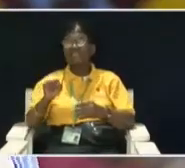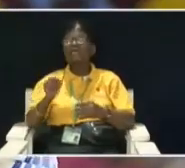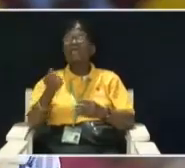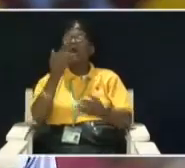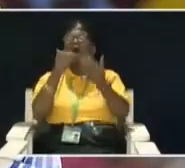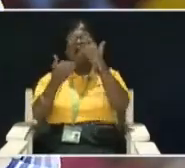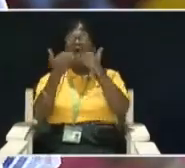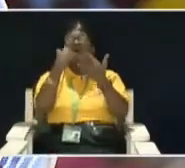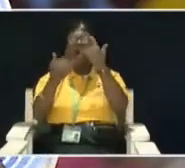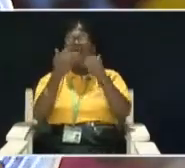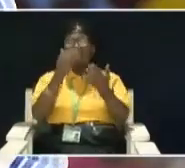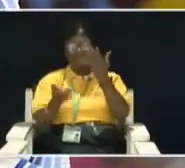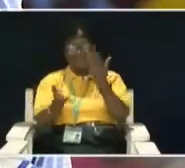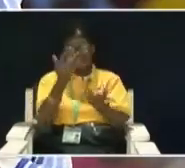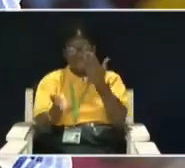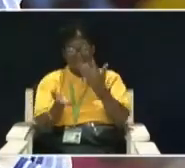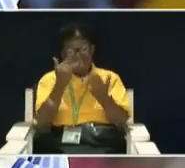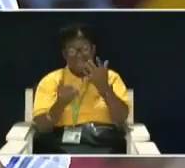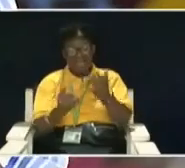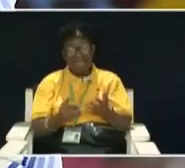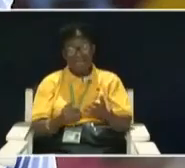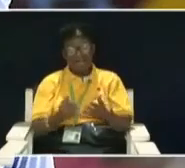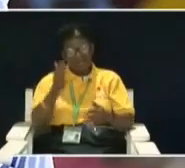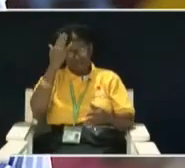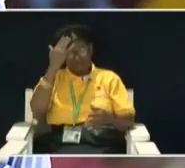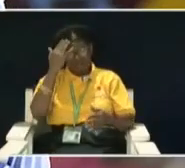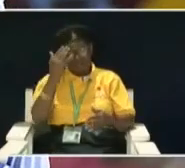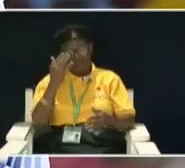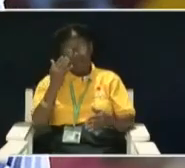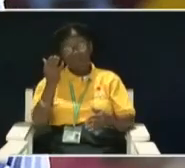You see, there's something you need to note about fire.